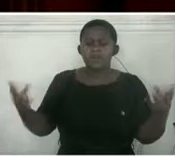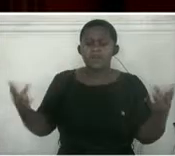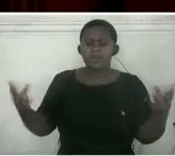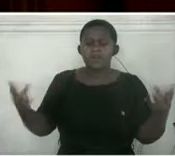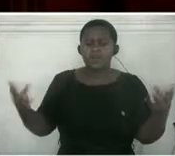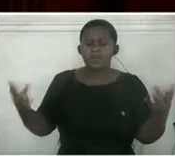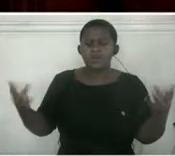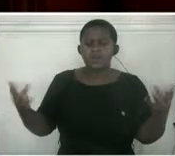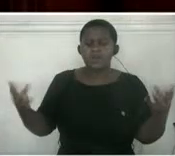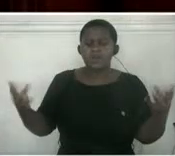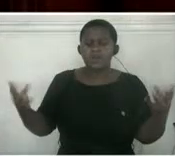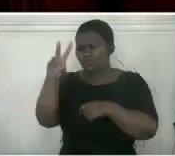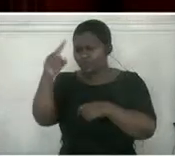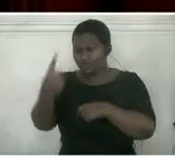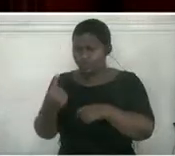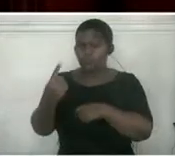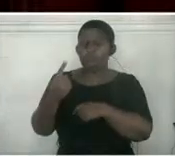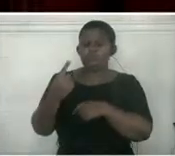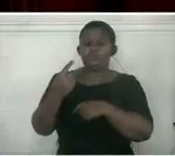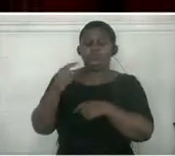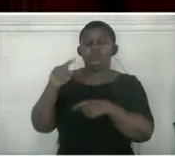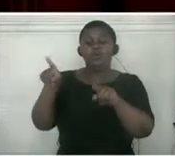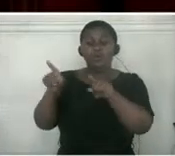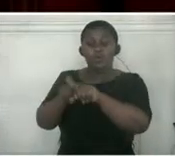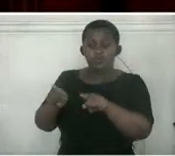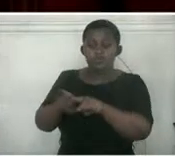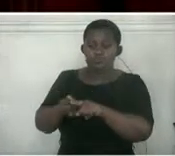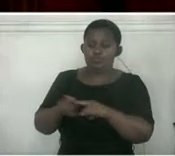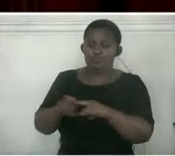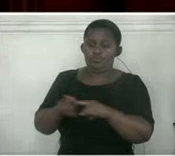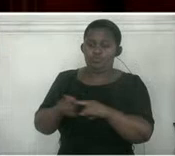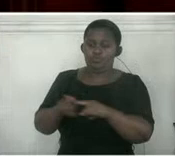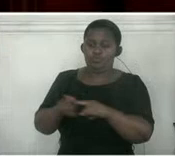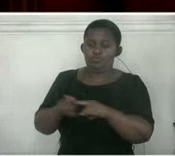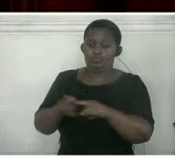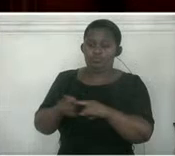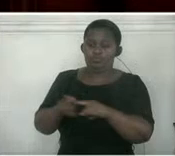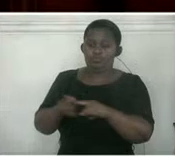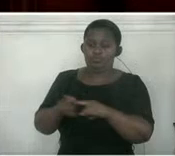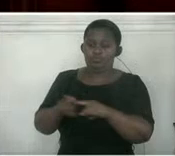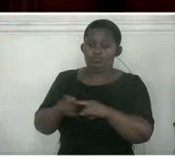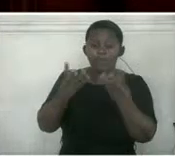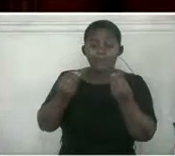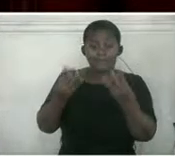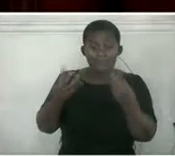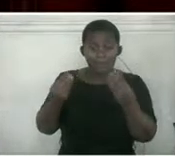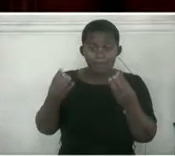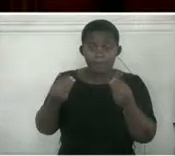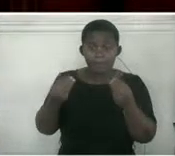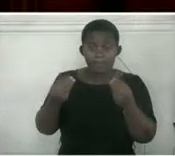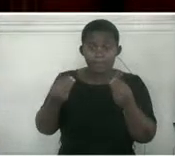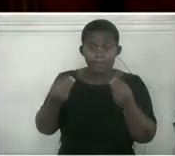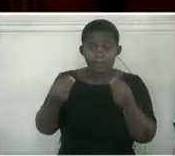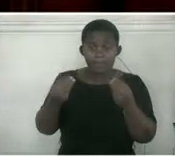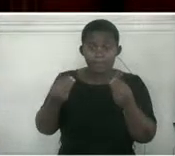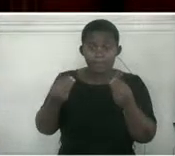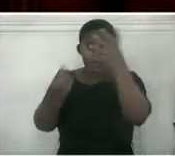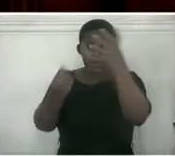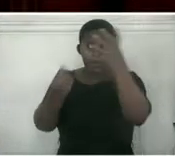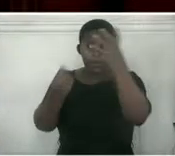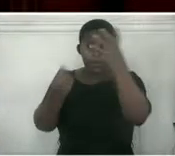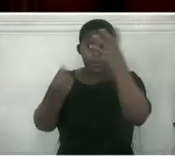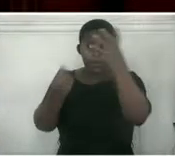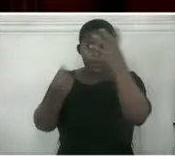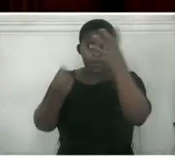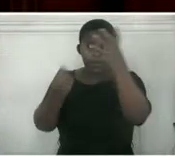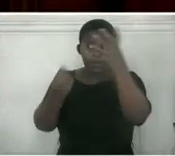2021. At this juncture, we must also commit. There are a number of events that were going to take place last year.